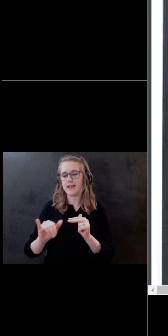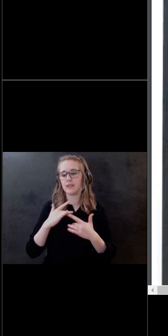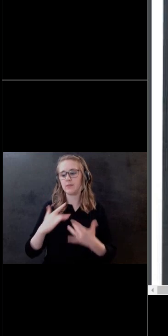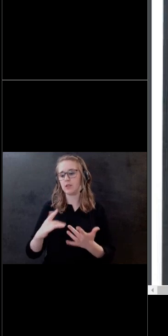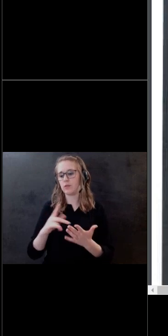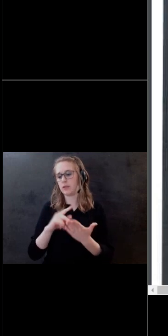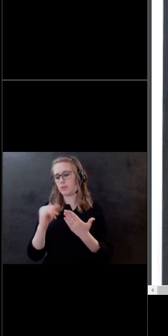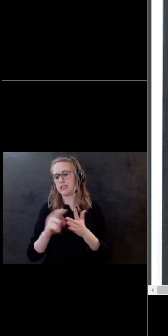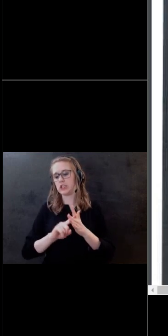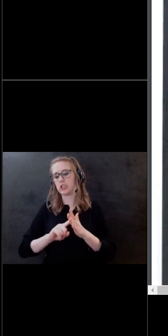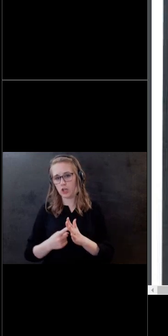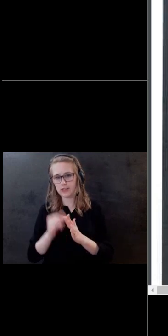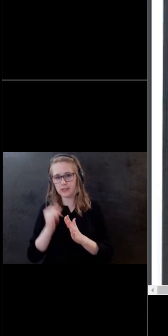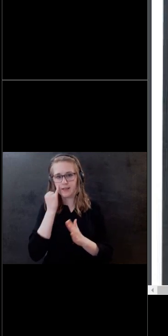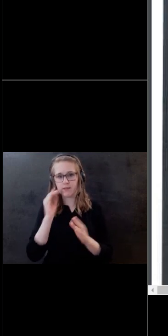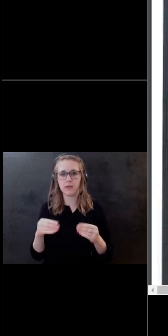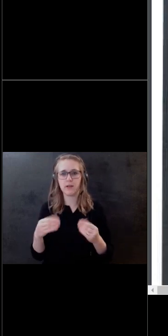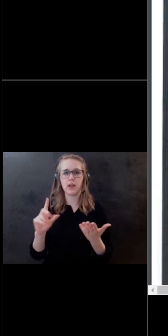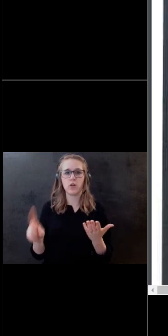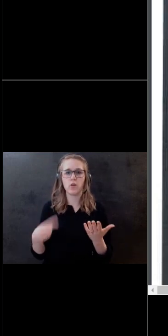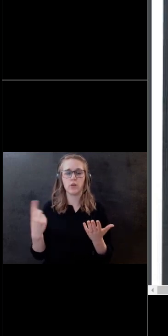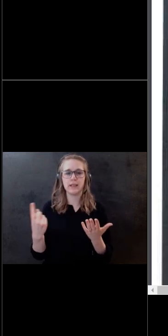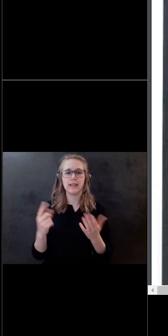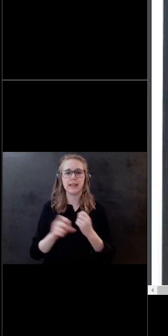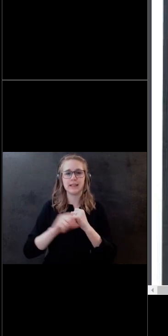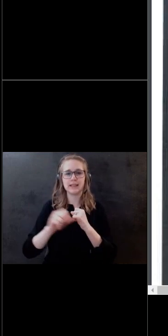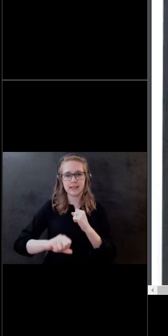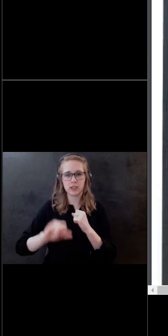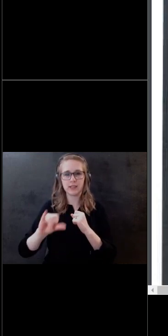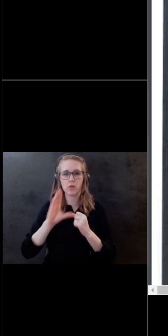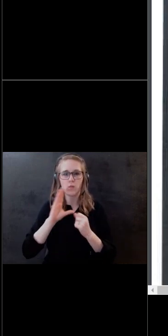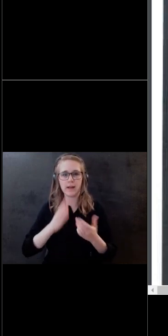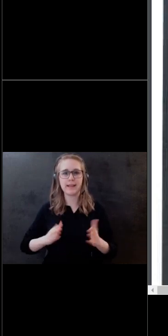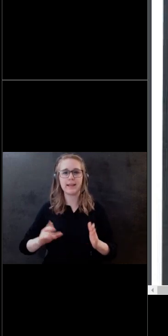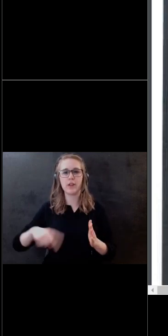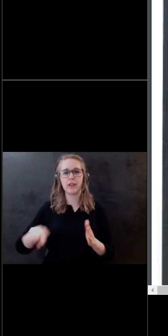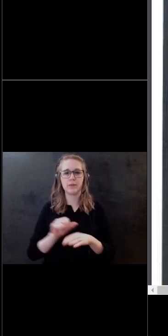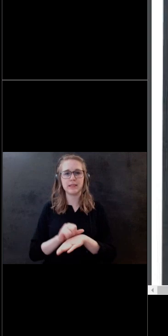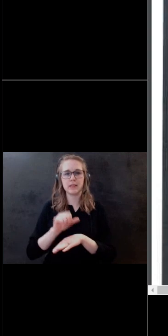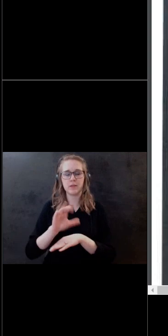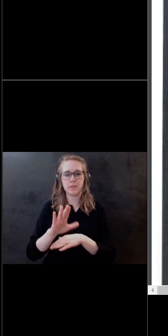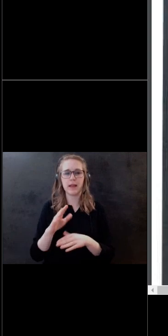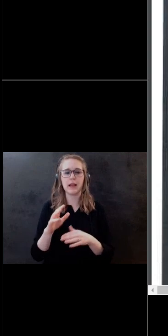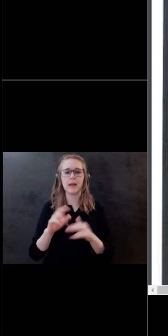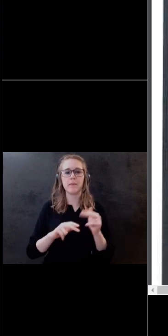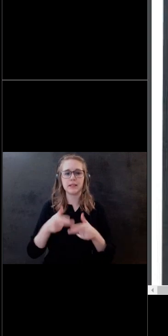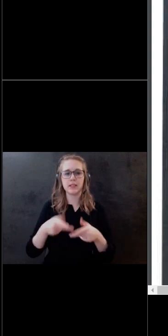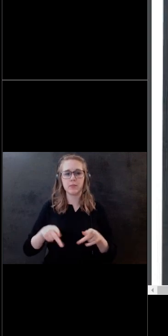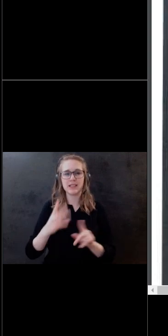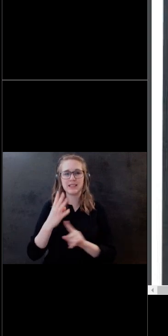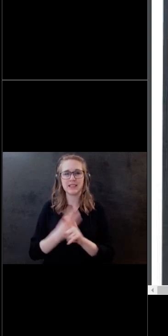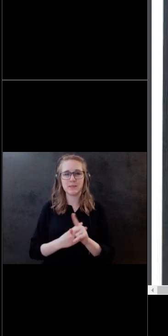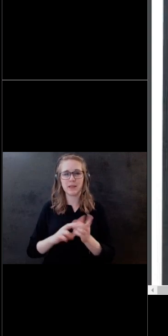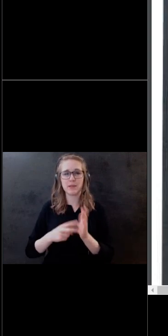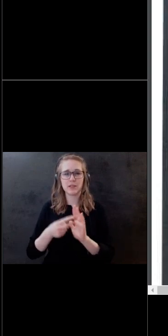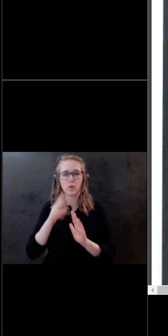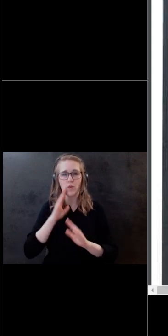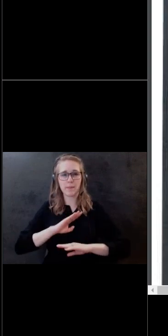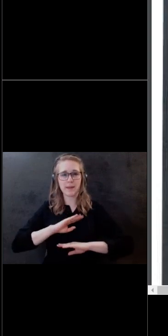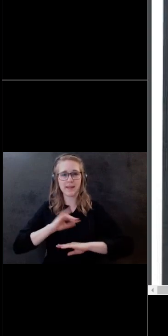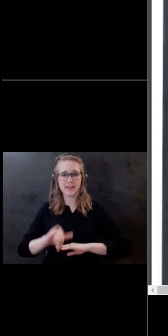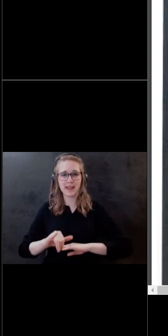start. If you were to provide only an extension that allowed them to submit building permits in 6 months, they'll have met that condition when